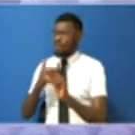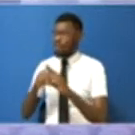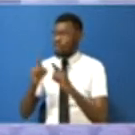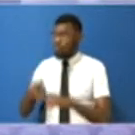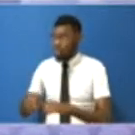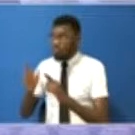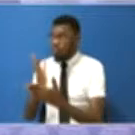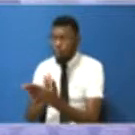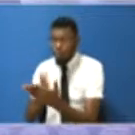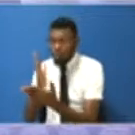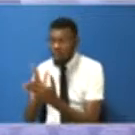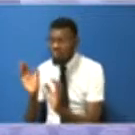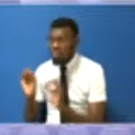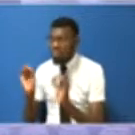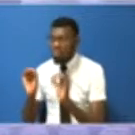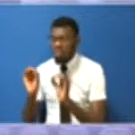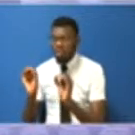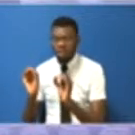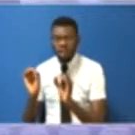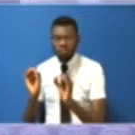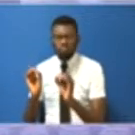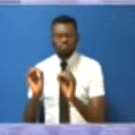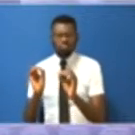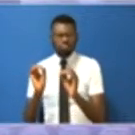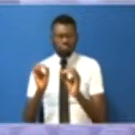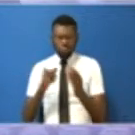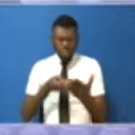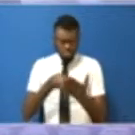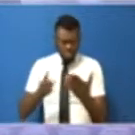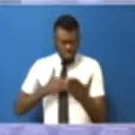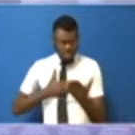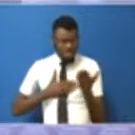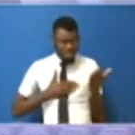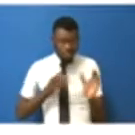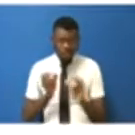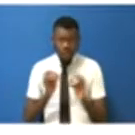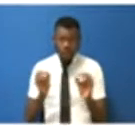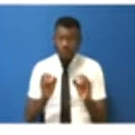loves you of course who is the signature there is not my signature